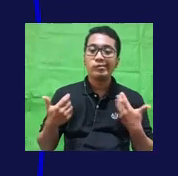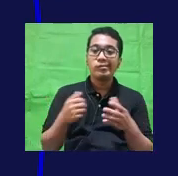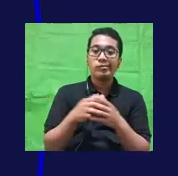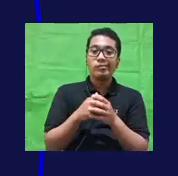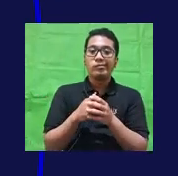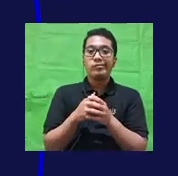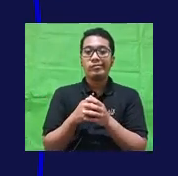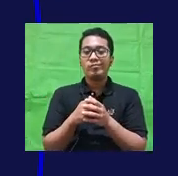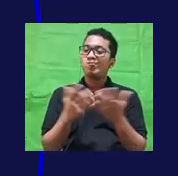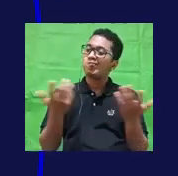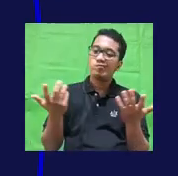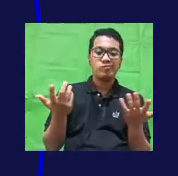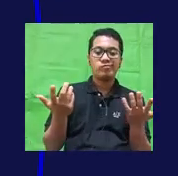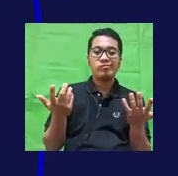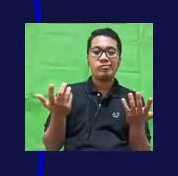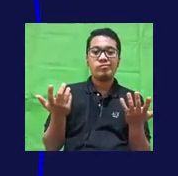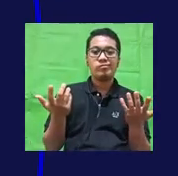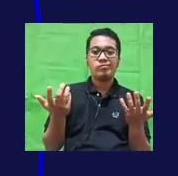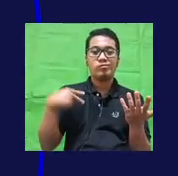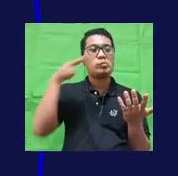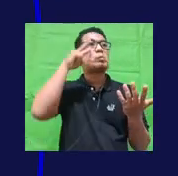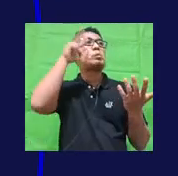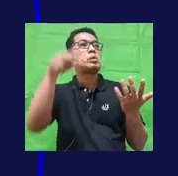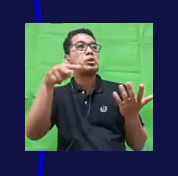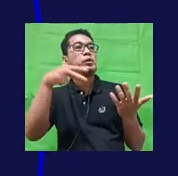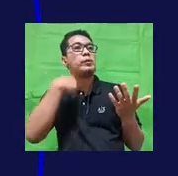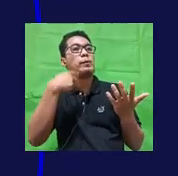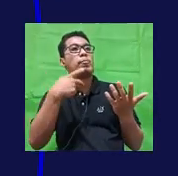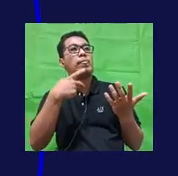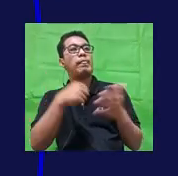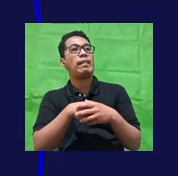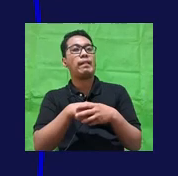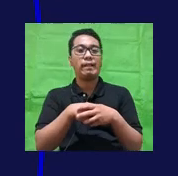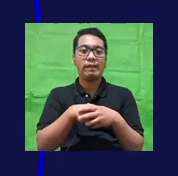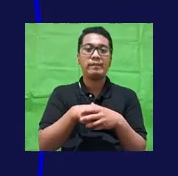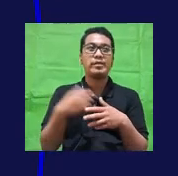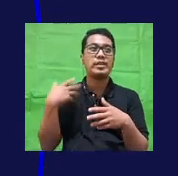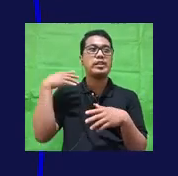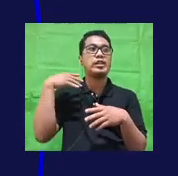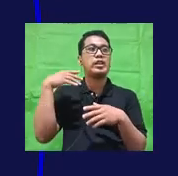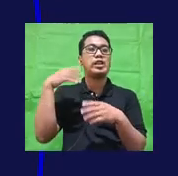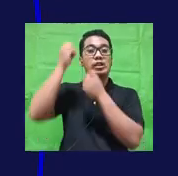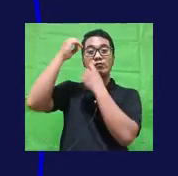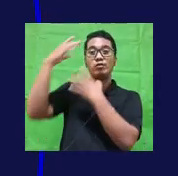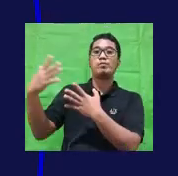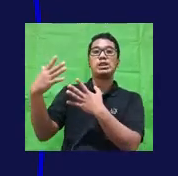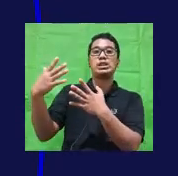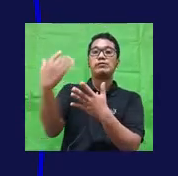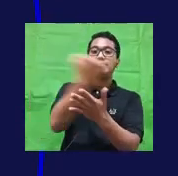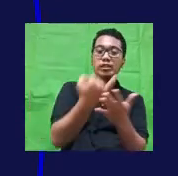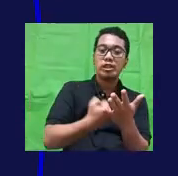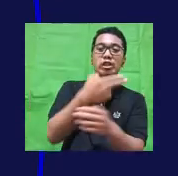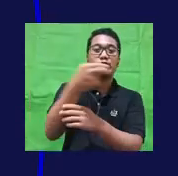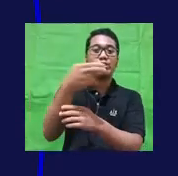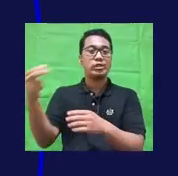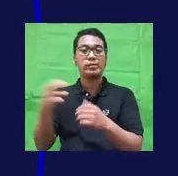I have very few access to the information and the culture of Indonesia. So for this sense, for me to arrive in